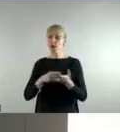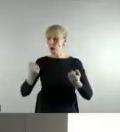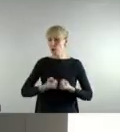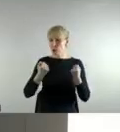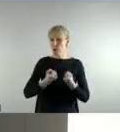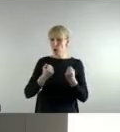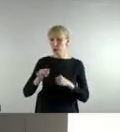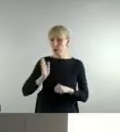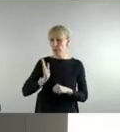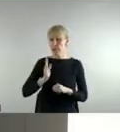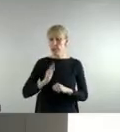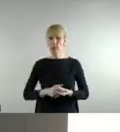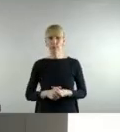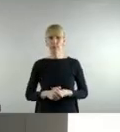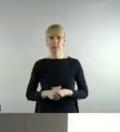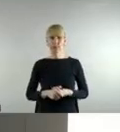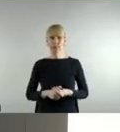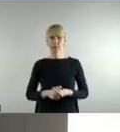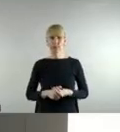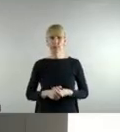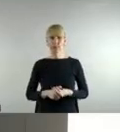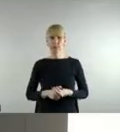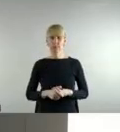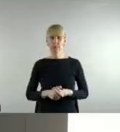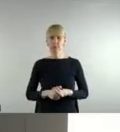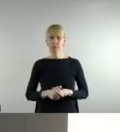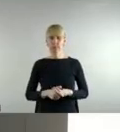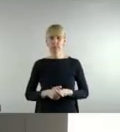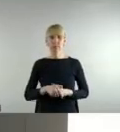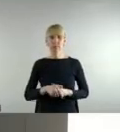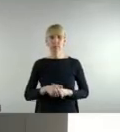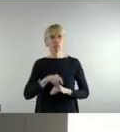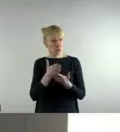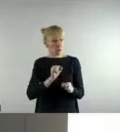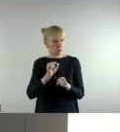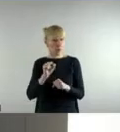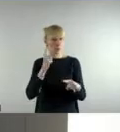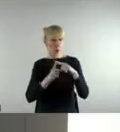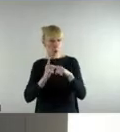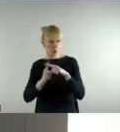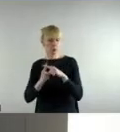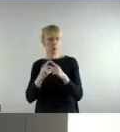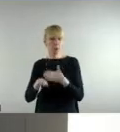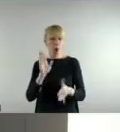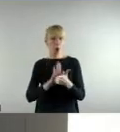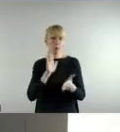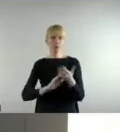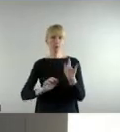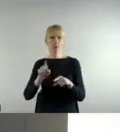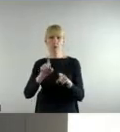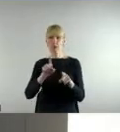flooding were ongoing quick action needed to provide protection. We had very positive